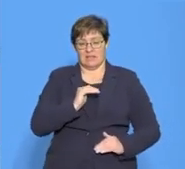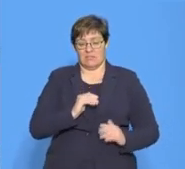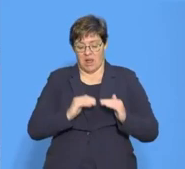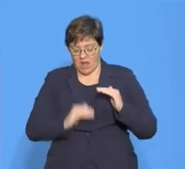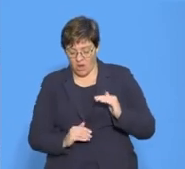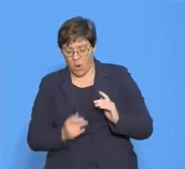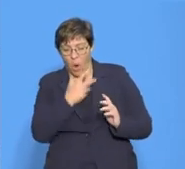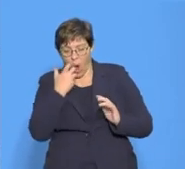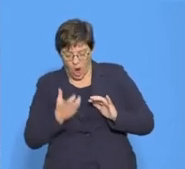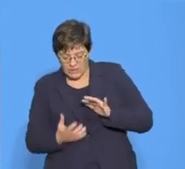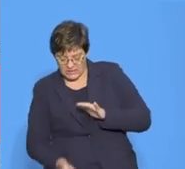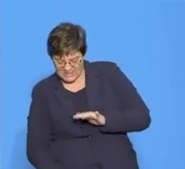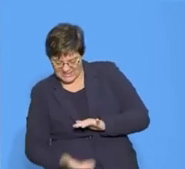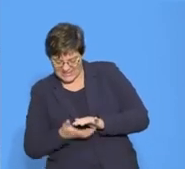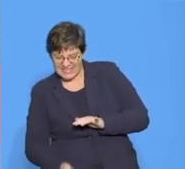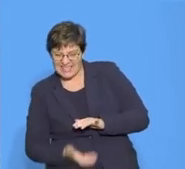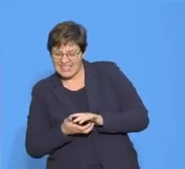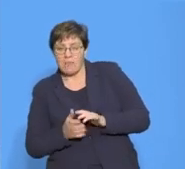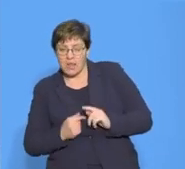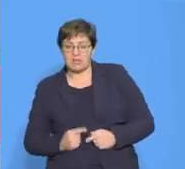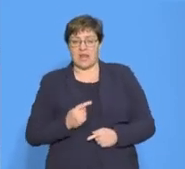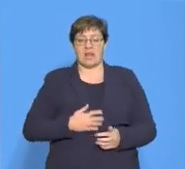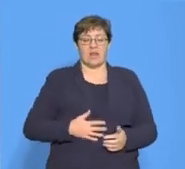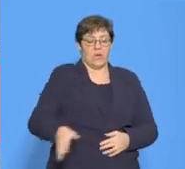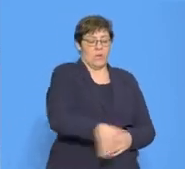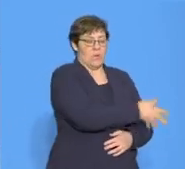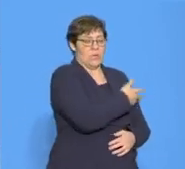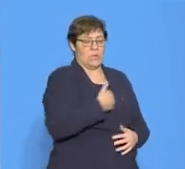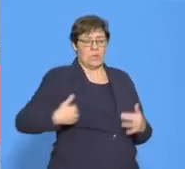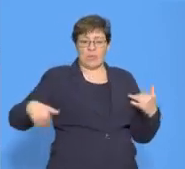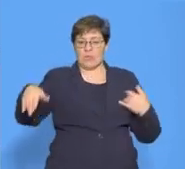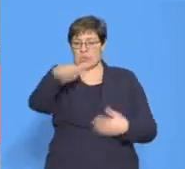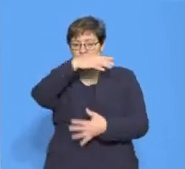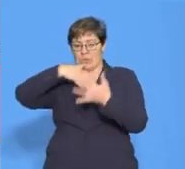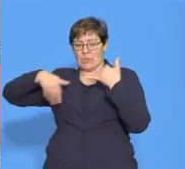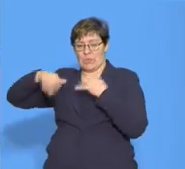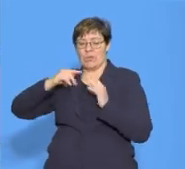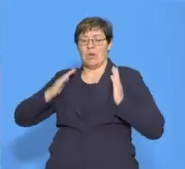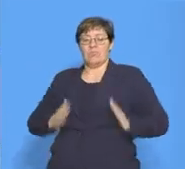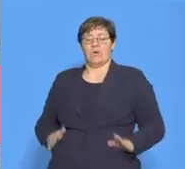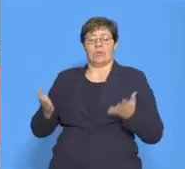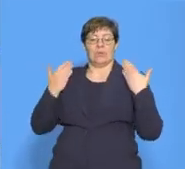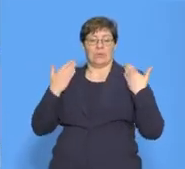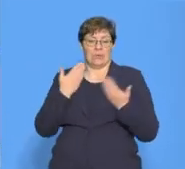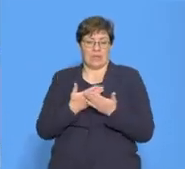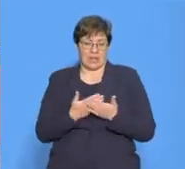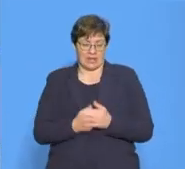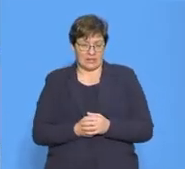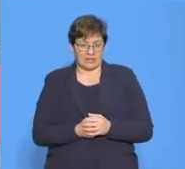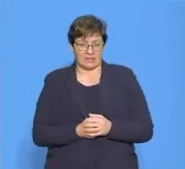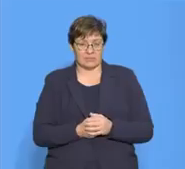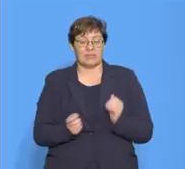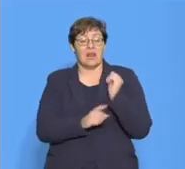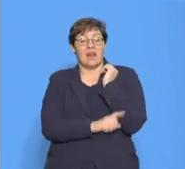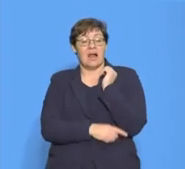ground, where the heat is being radiated off the ground, and then there's more air flow that could cool the body down. And then the